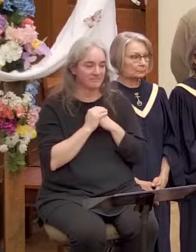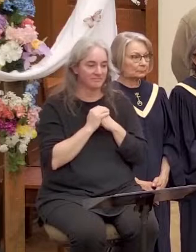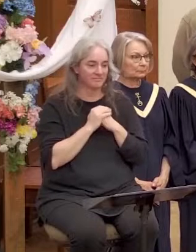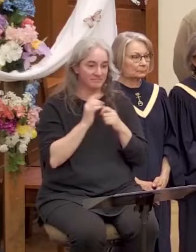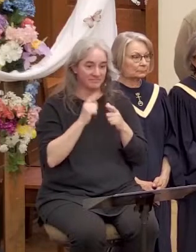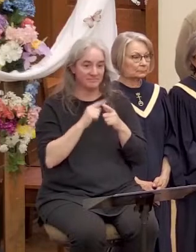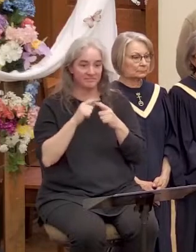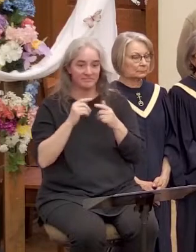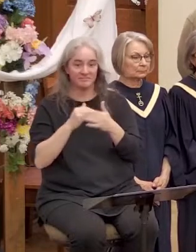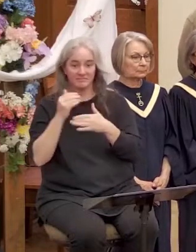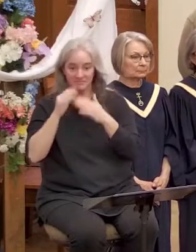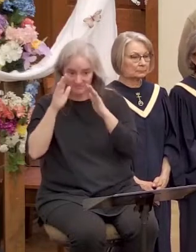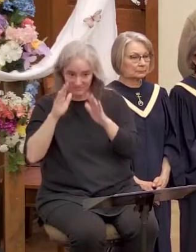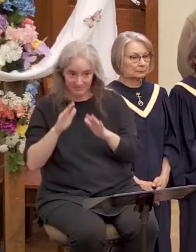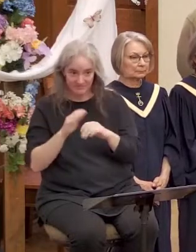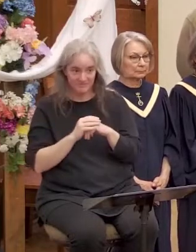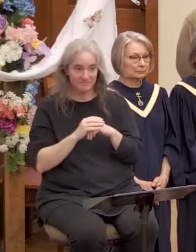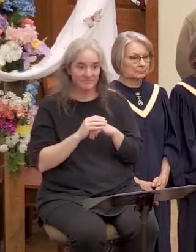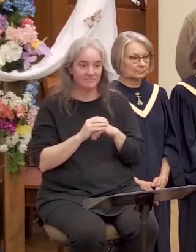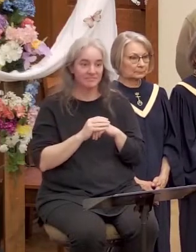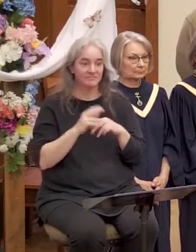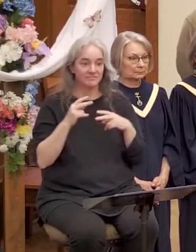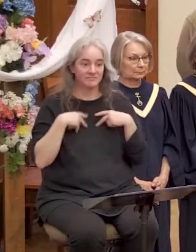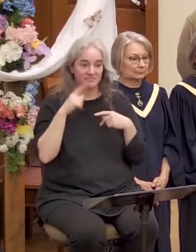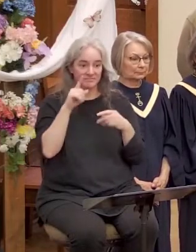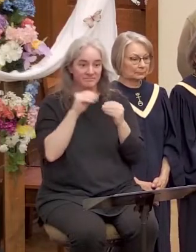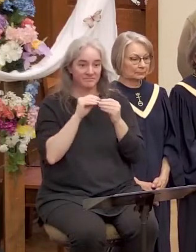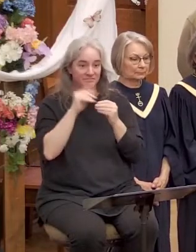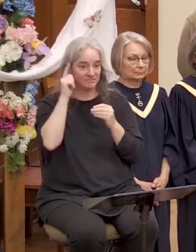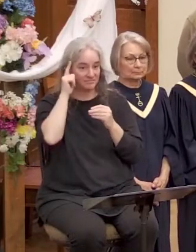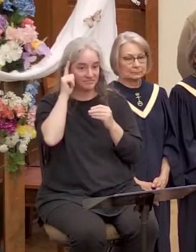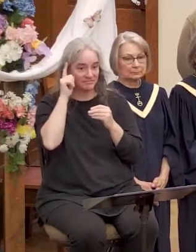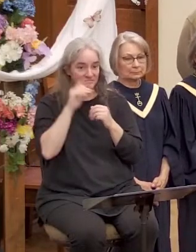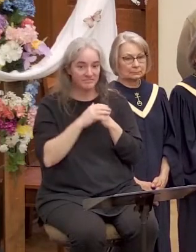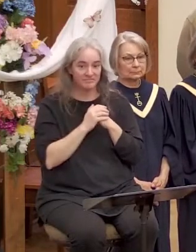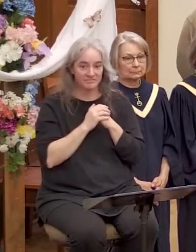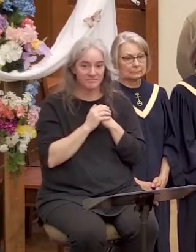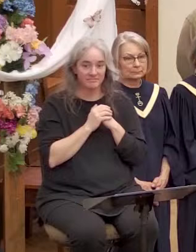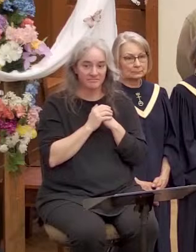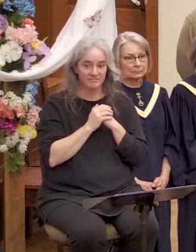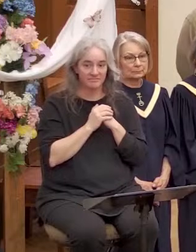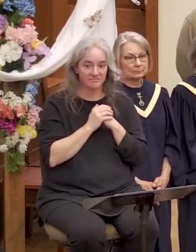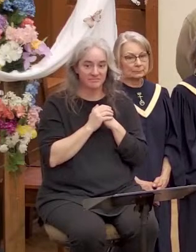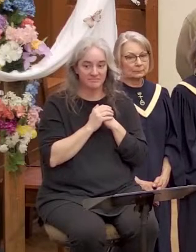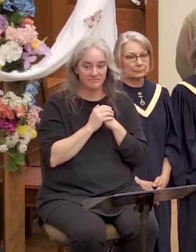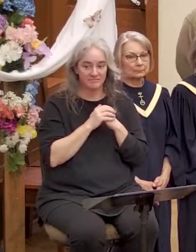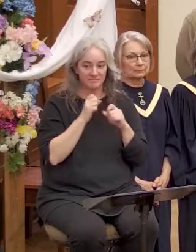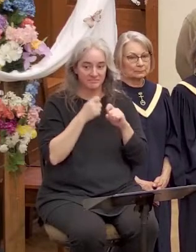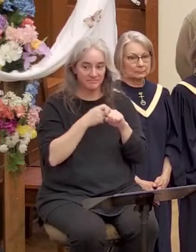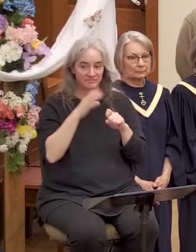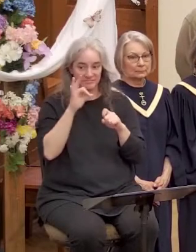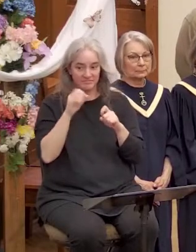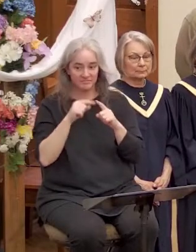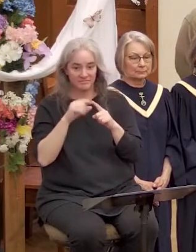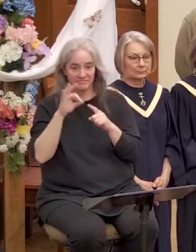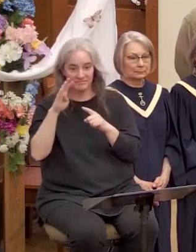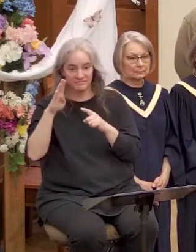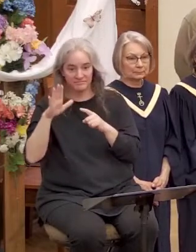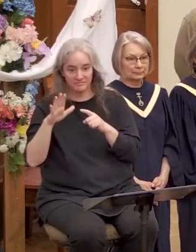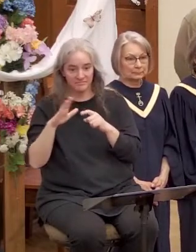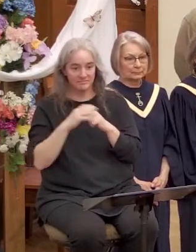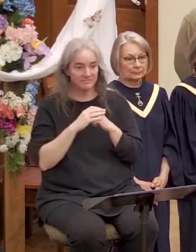the following Sunday, we're going to have another listening session from about, 9 to 9:45 before